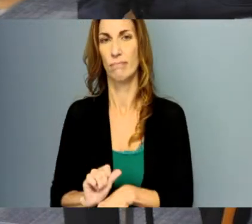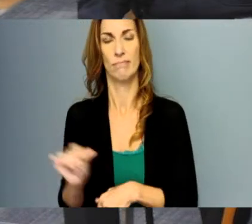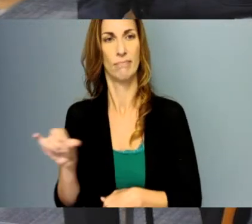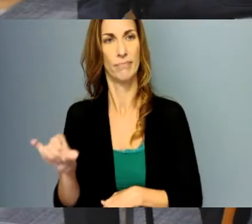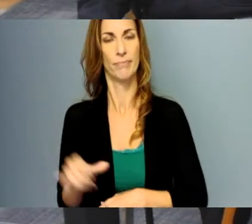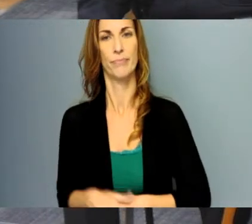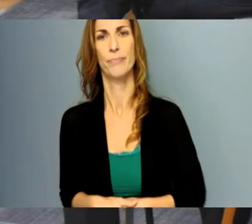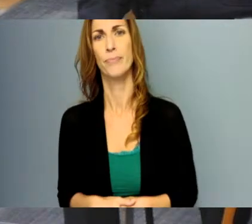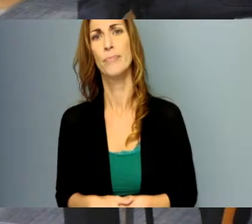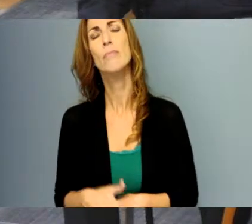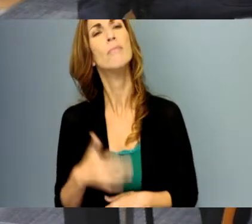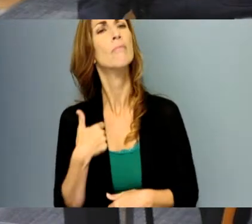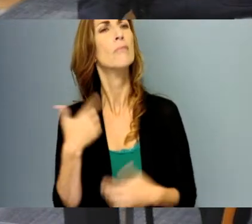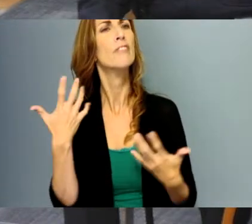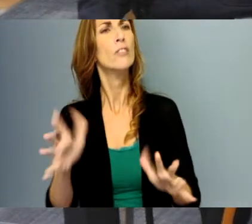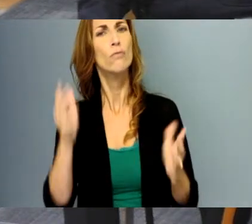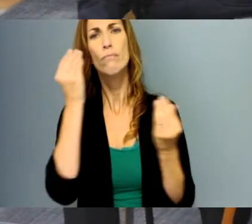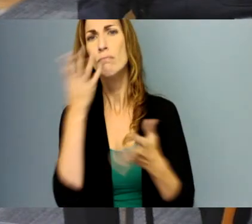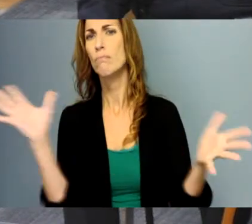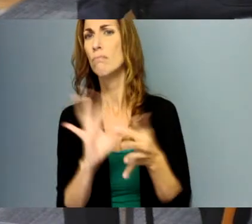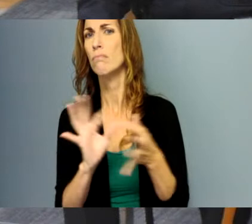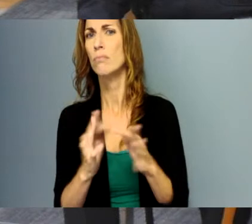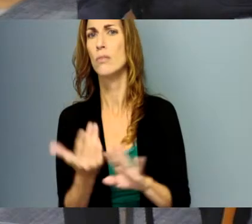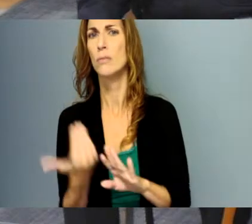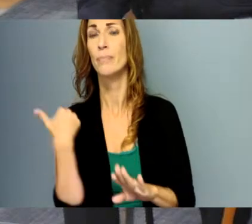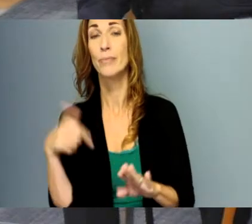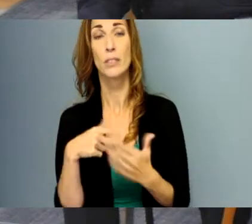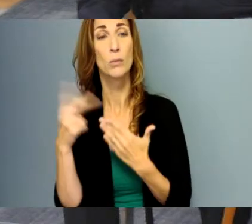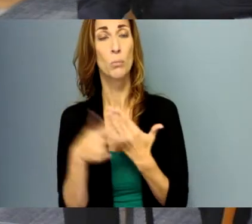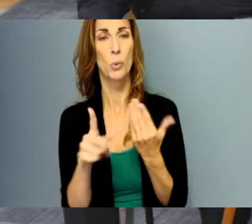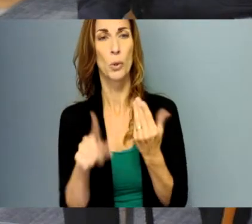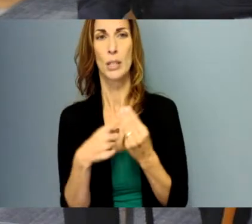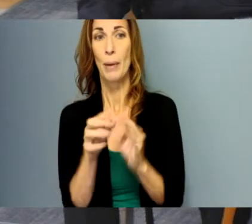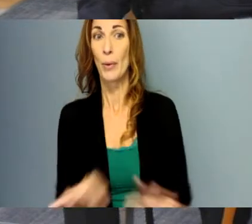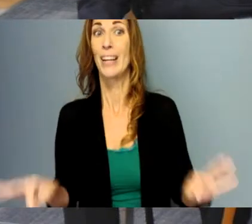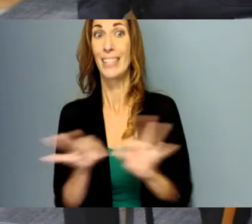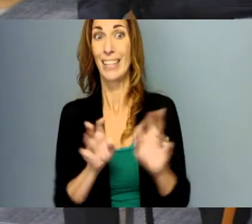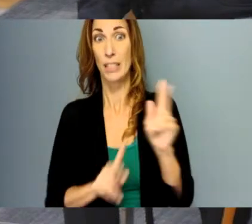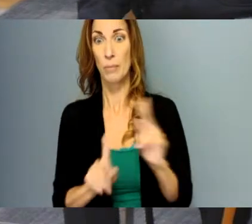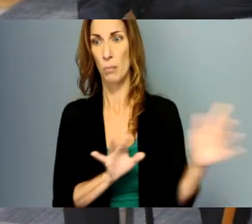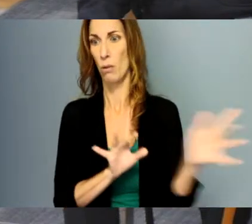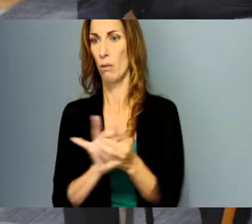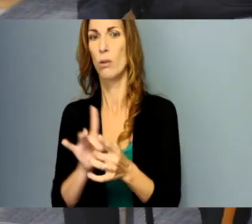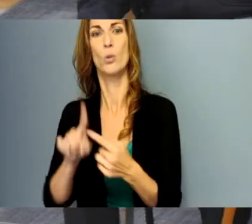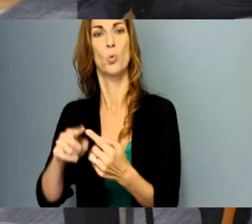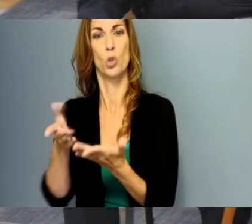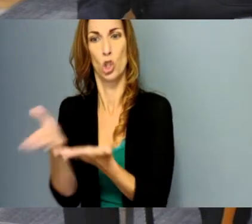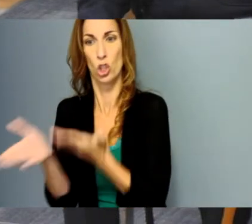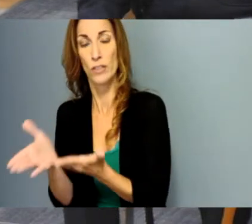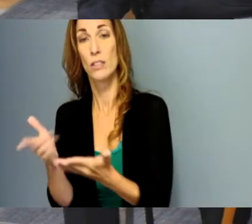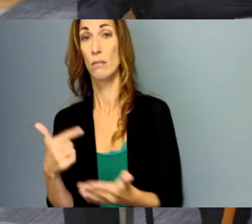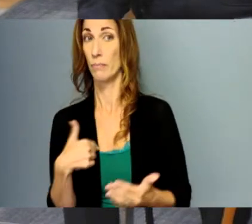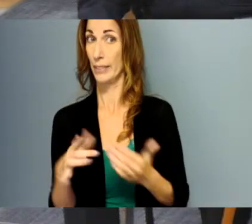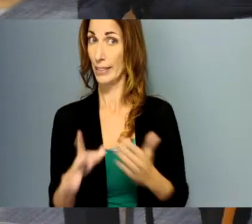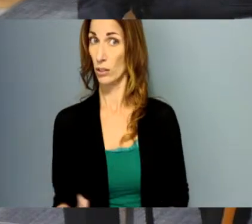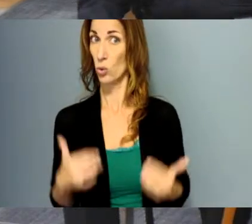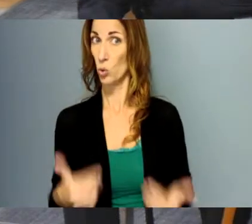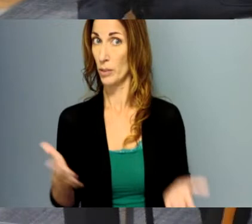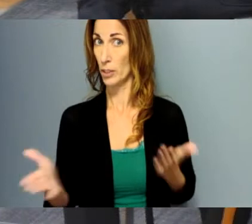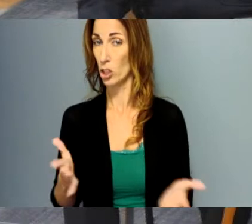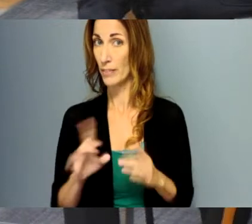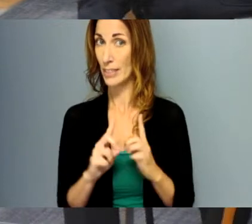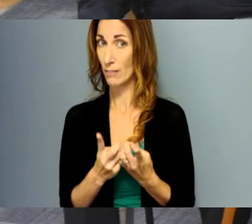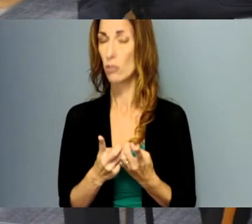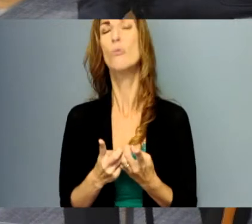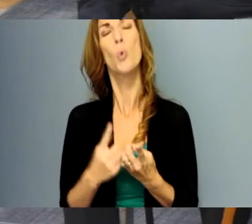As I have shared before, this program is really about connecting people to services. And as a leader in the Human Services Division, one of my